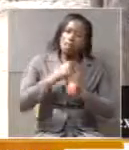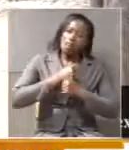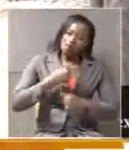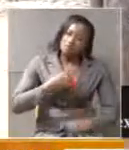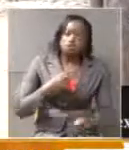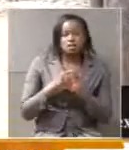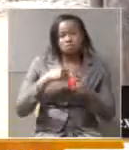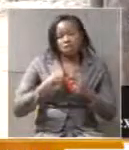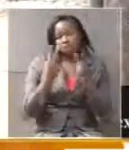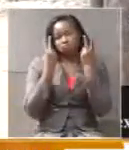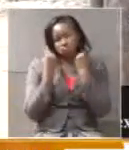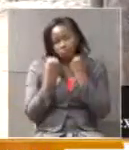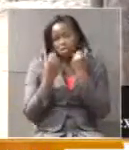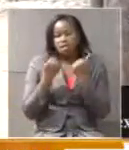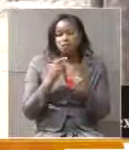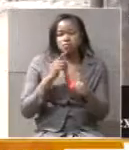Kati